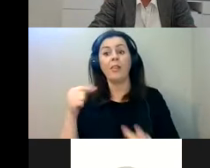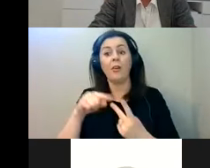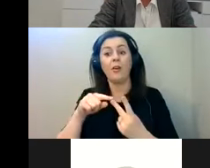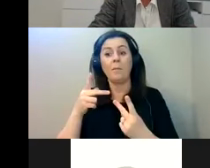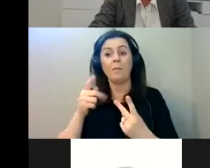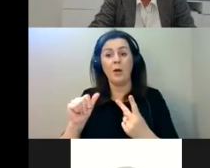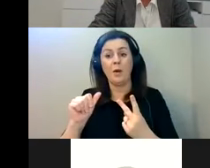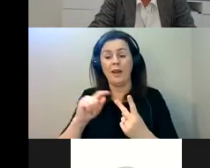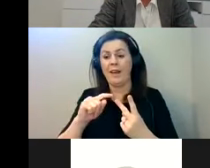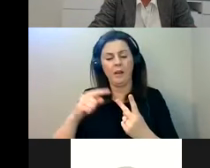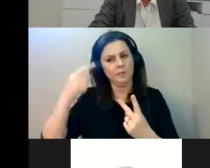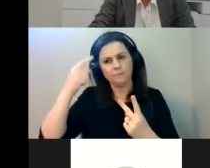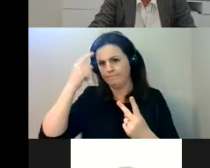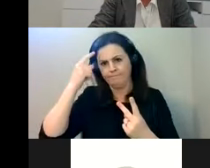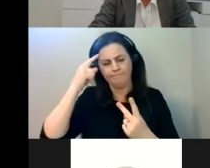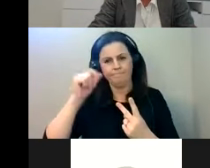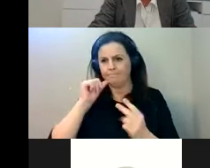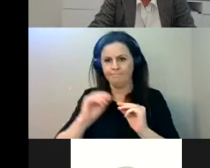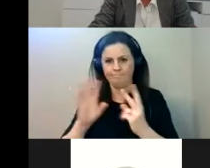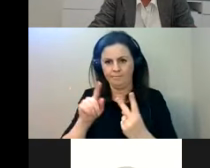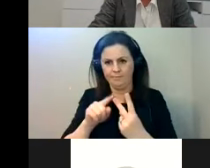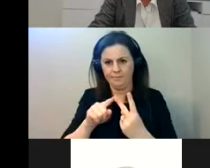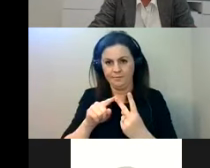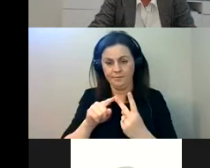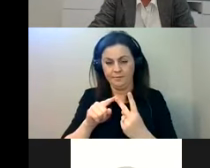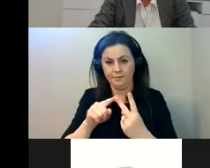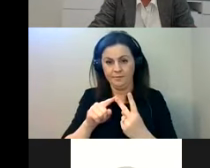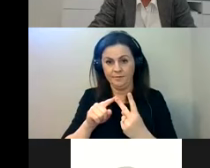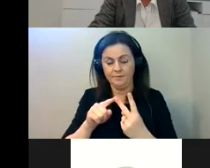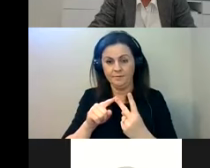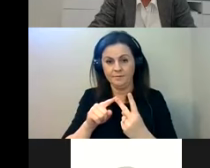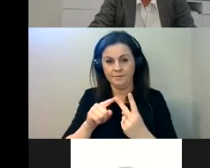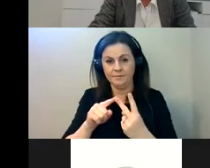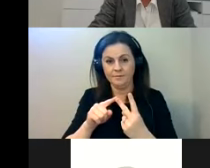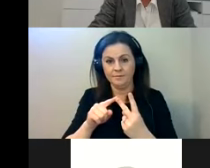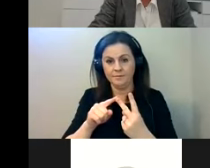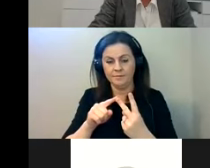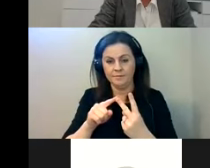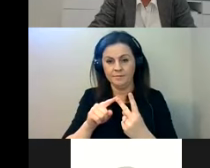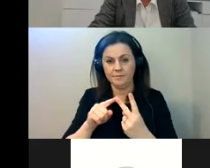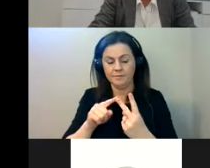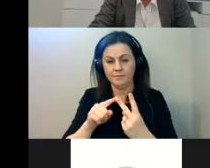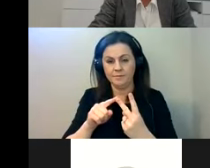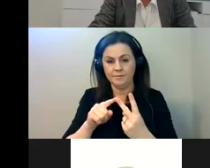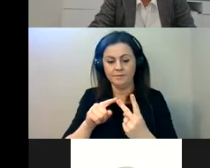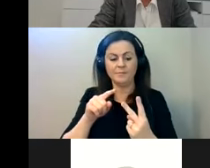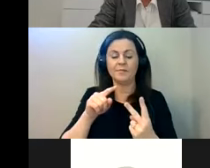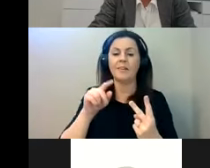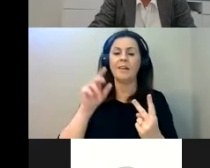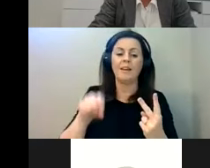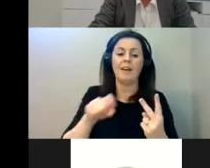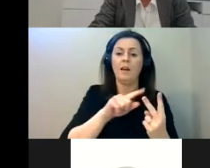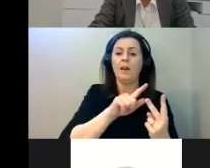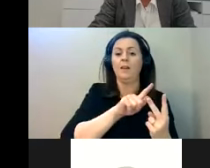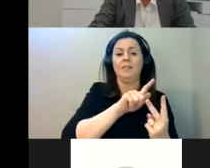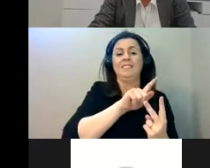not mentally inclined? Can the active person, before passing, assign a POA to someone else in